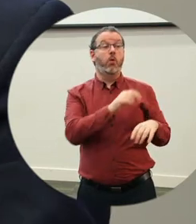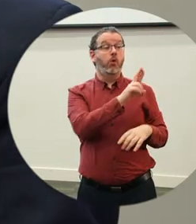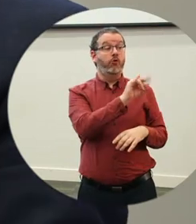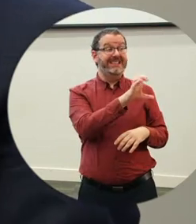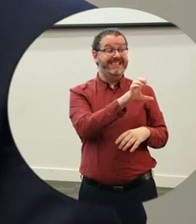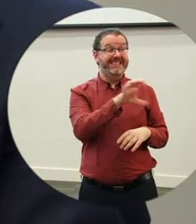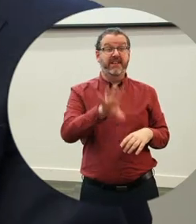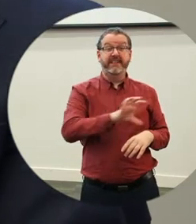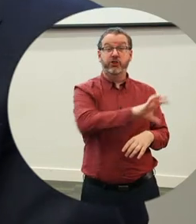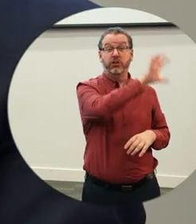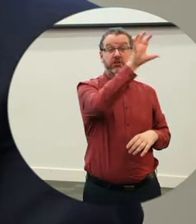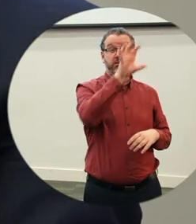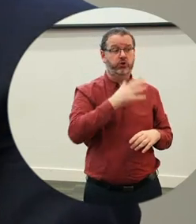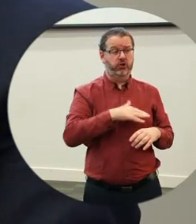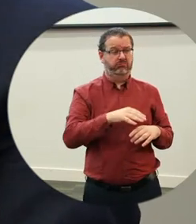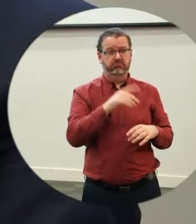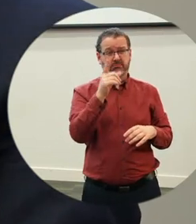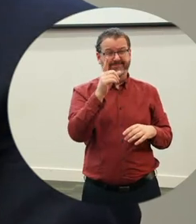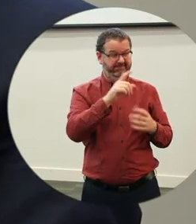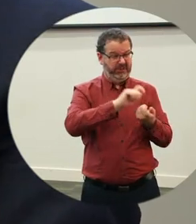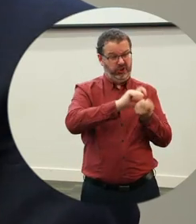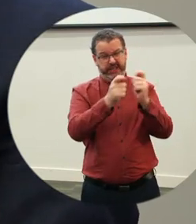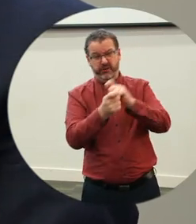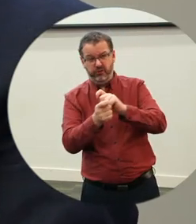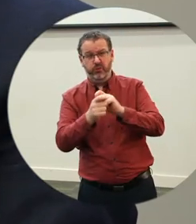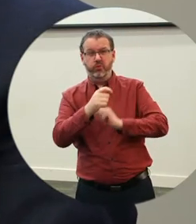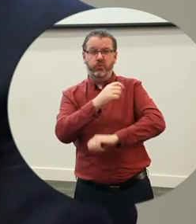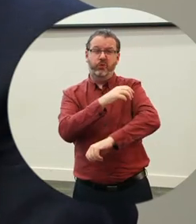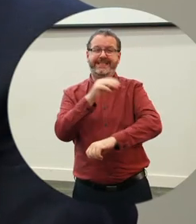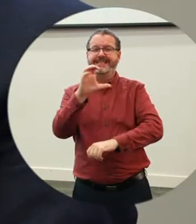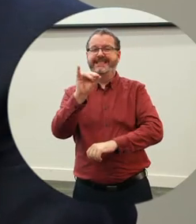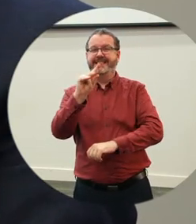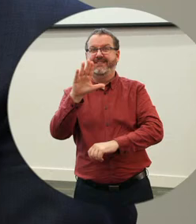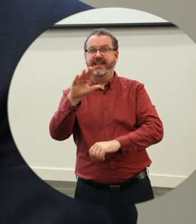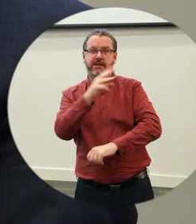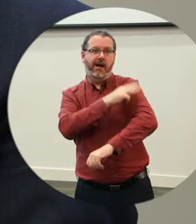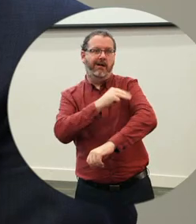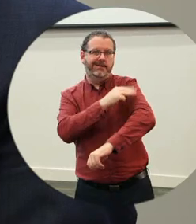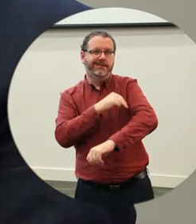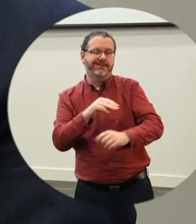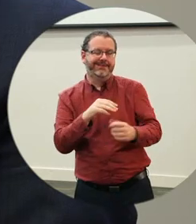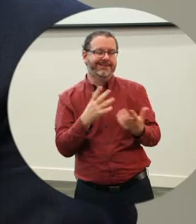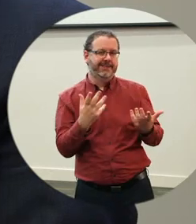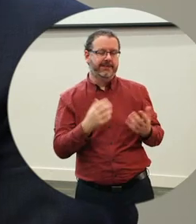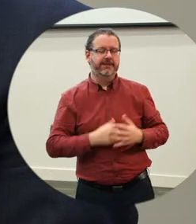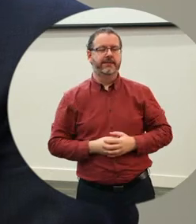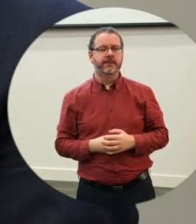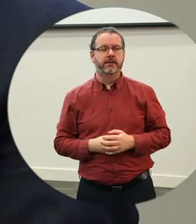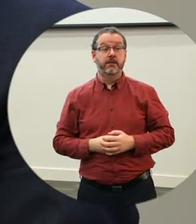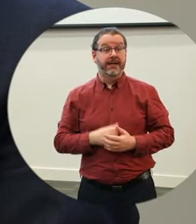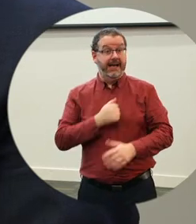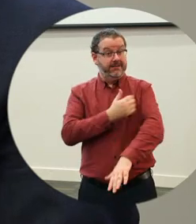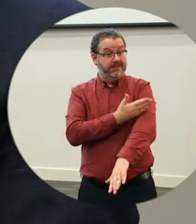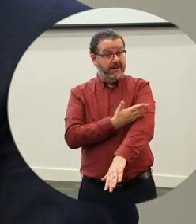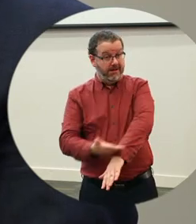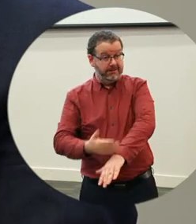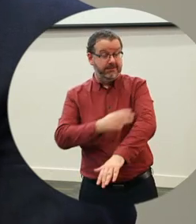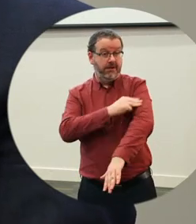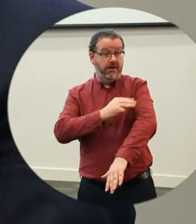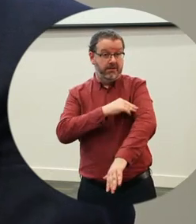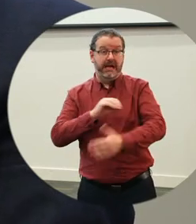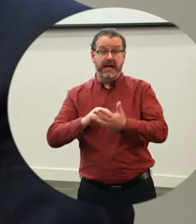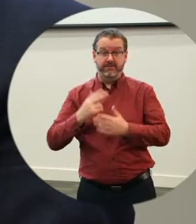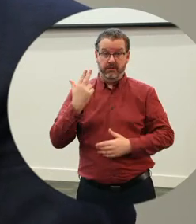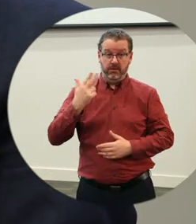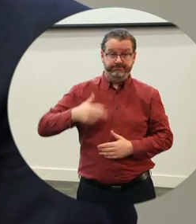division. And the guards were to be sent out armed initially with